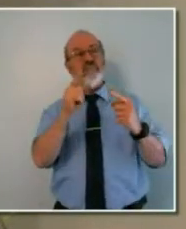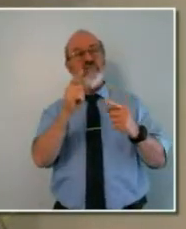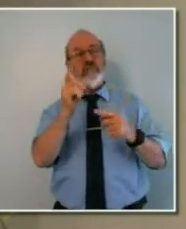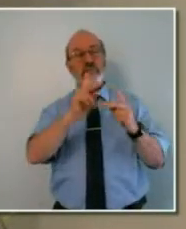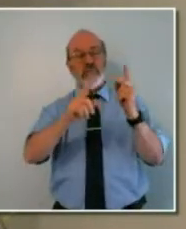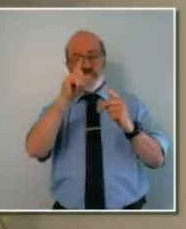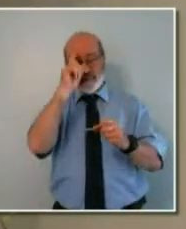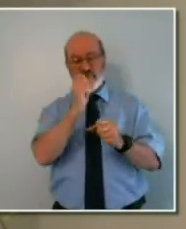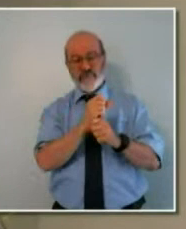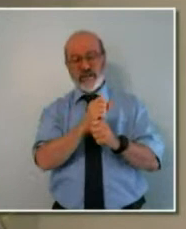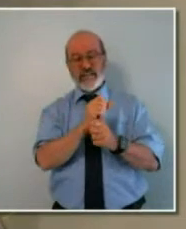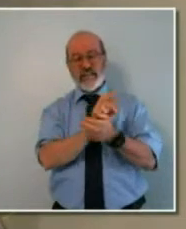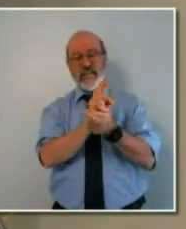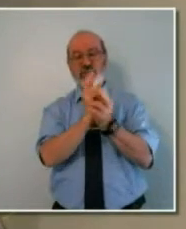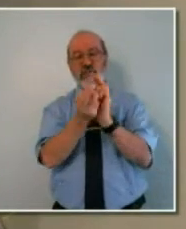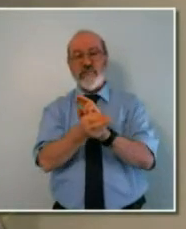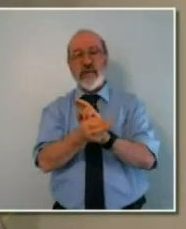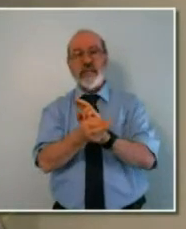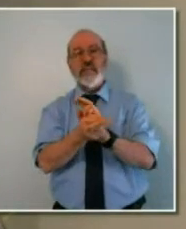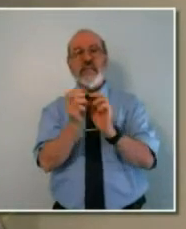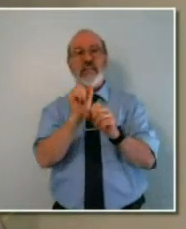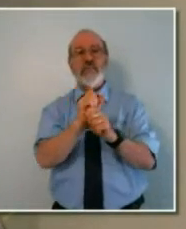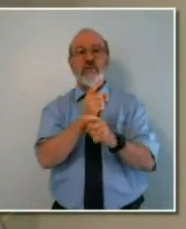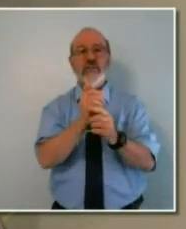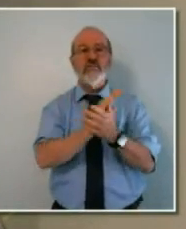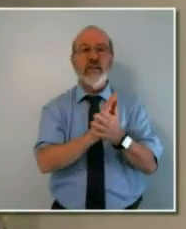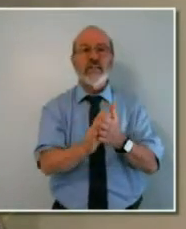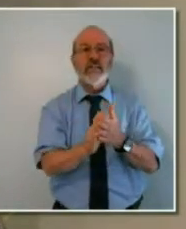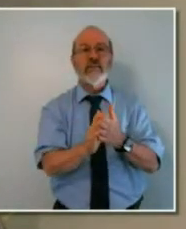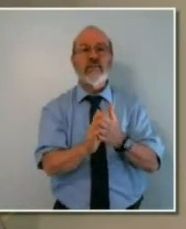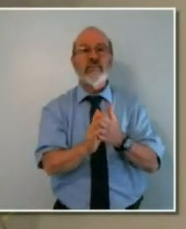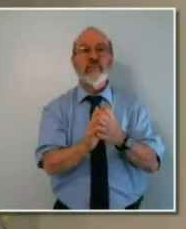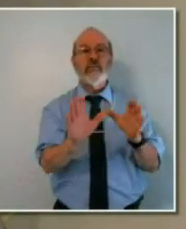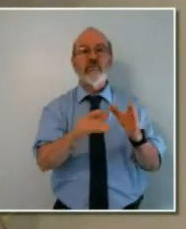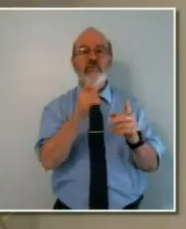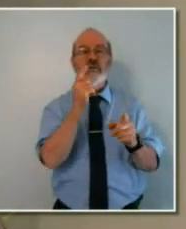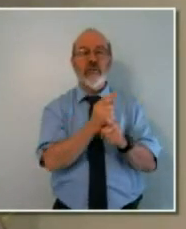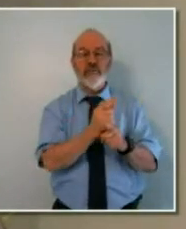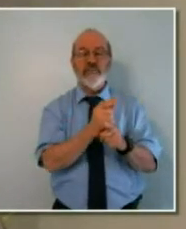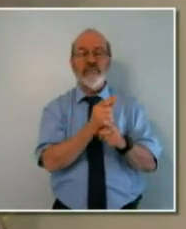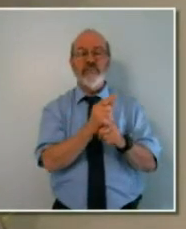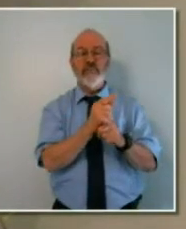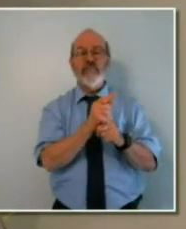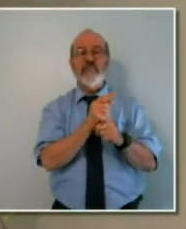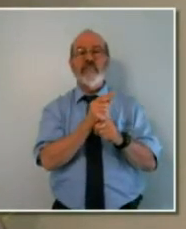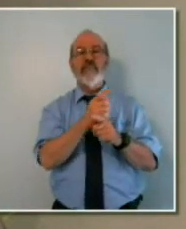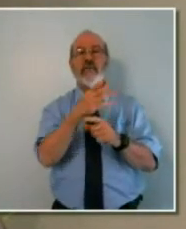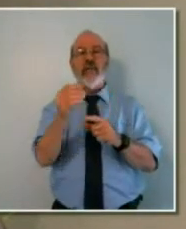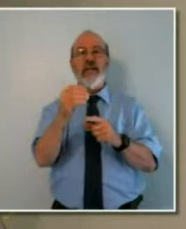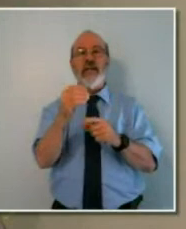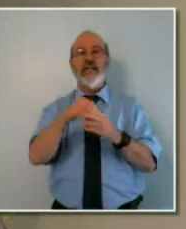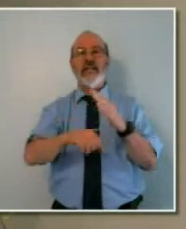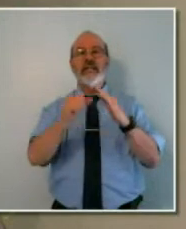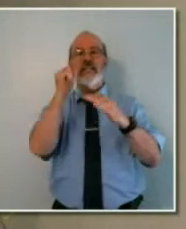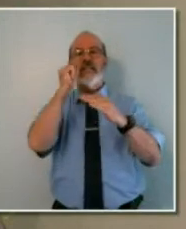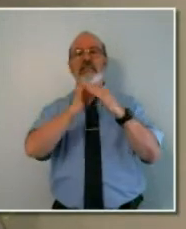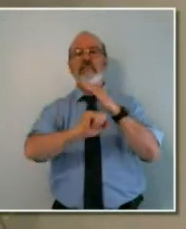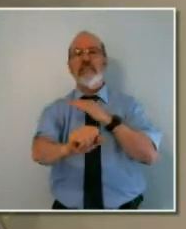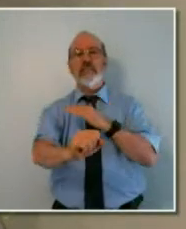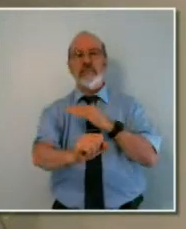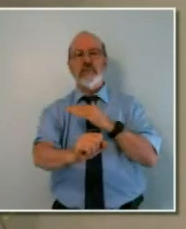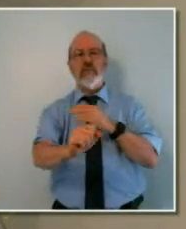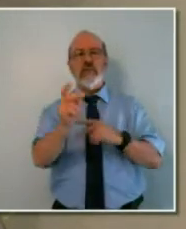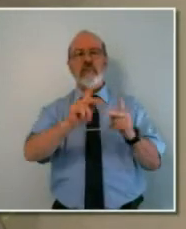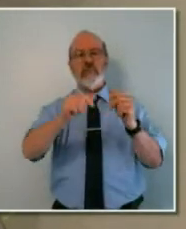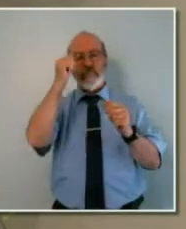and repentance. That's working righteousness. So doing what's right and in submission. Those that remember